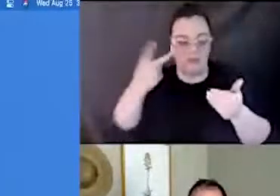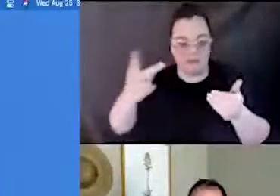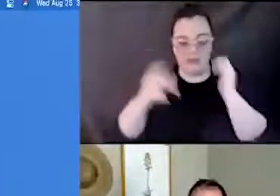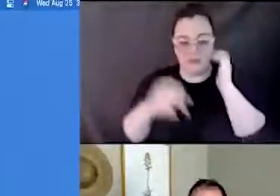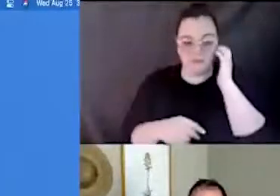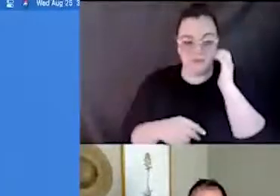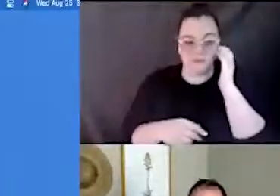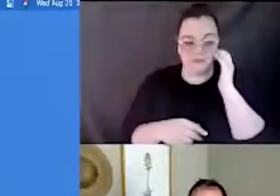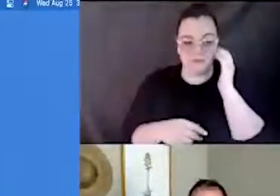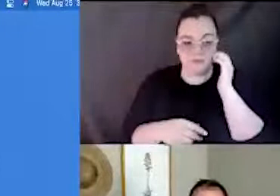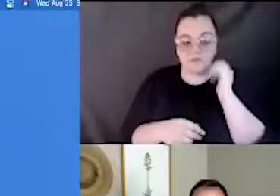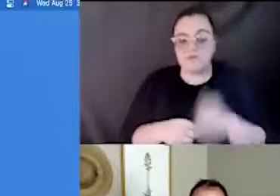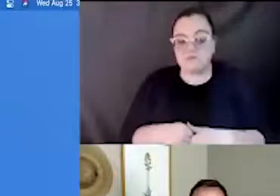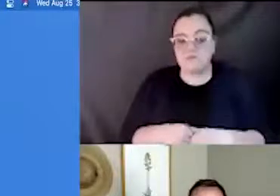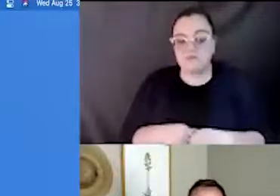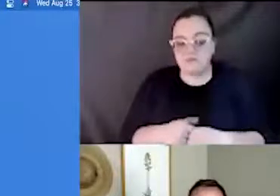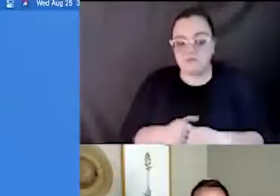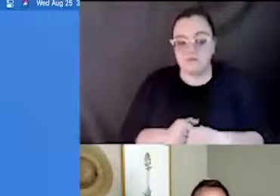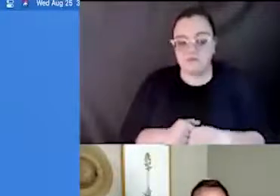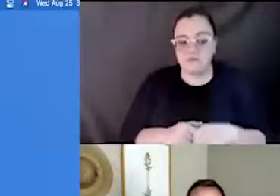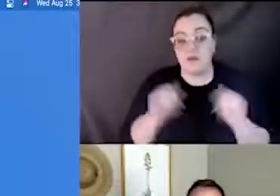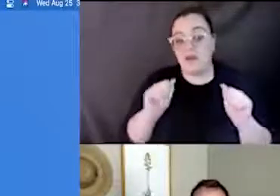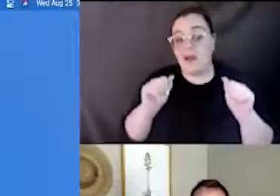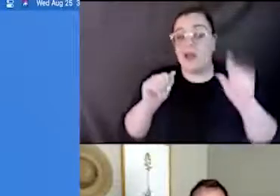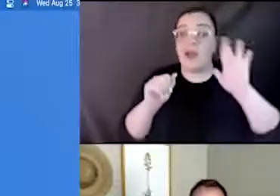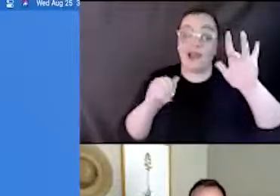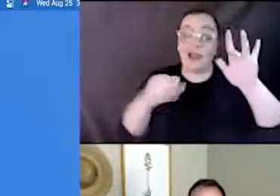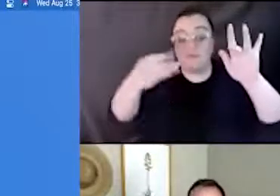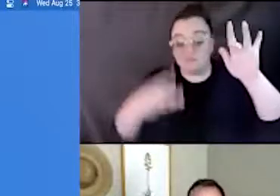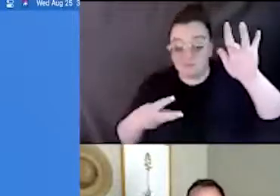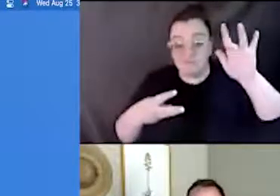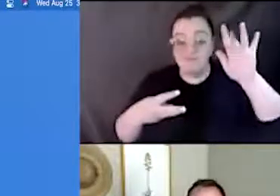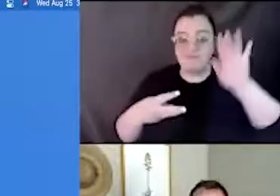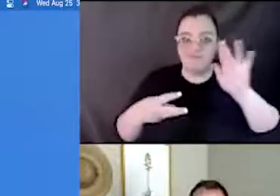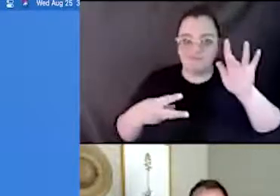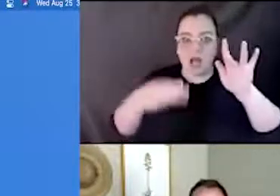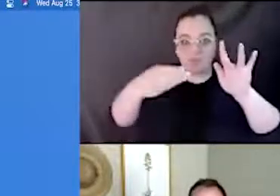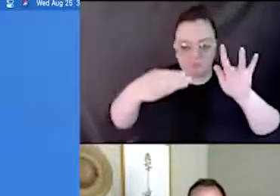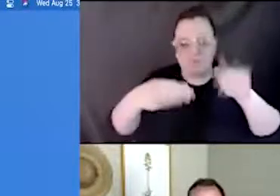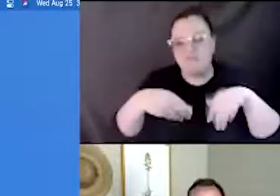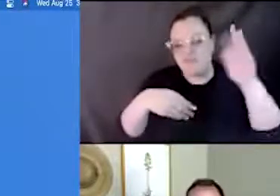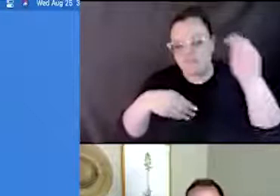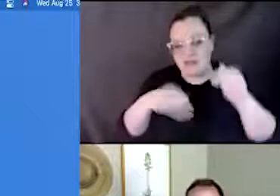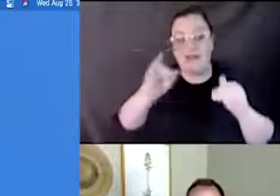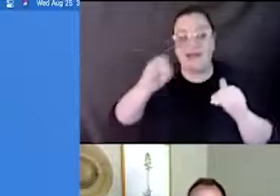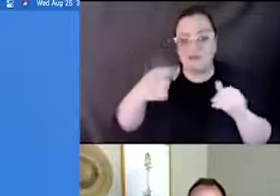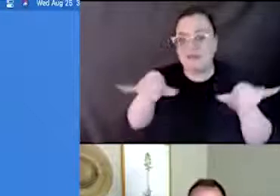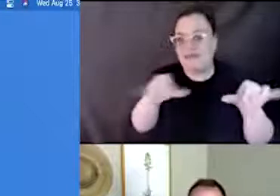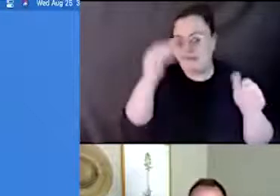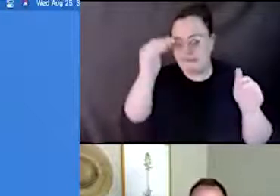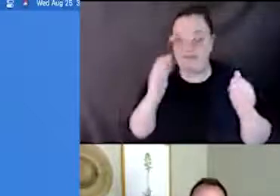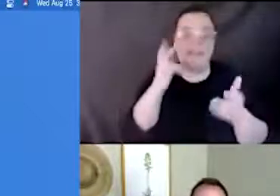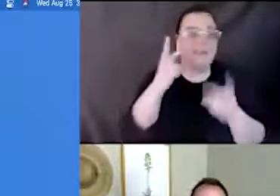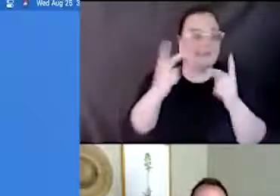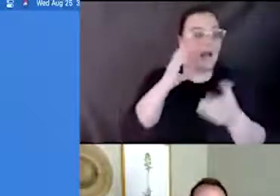but I can also expand them again, collapse them as all I want, and then click on Instagram. I can see that there's some graphics that are